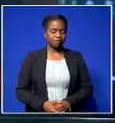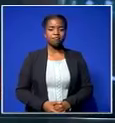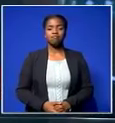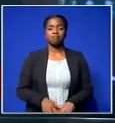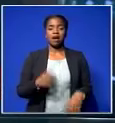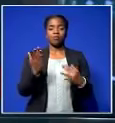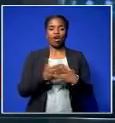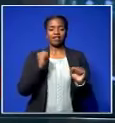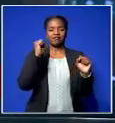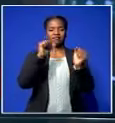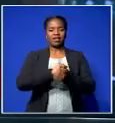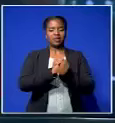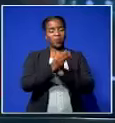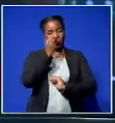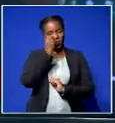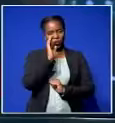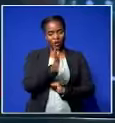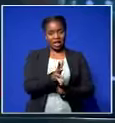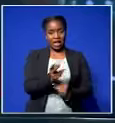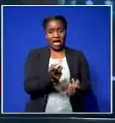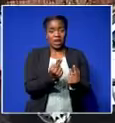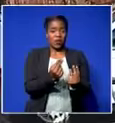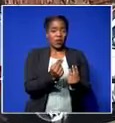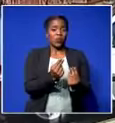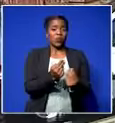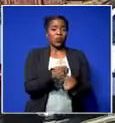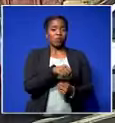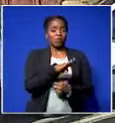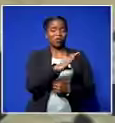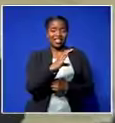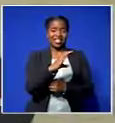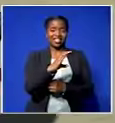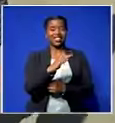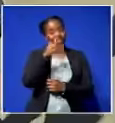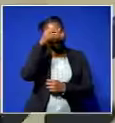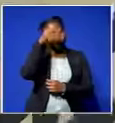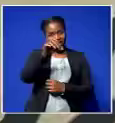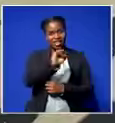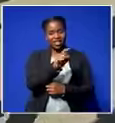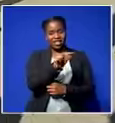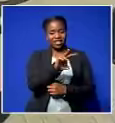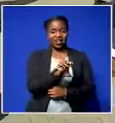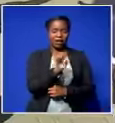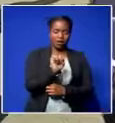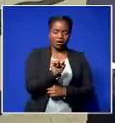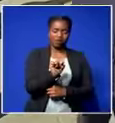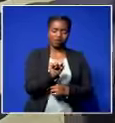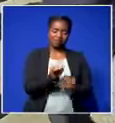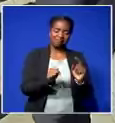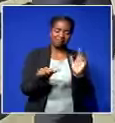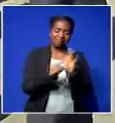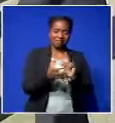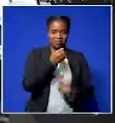After the break, we've got sports news for you, and new Bloemfontein Celtic coach Steve Komphela says they need to get back to their glory